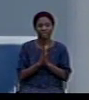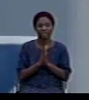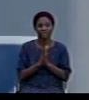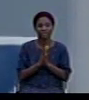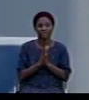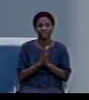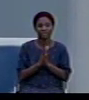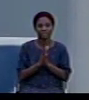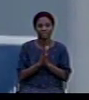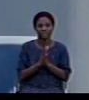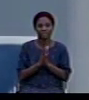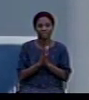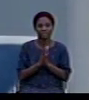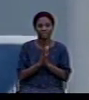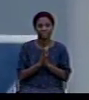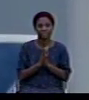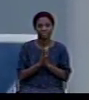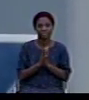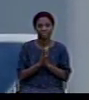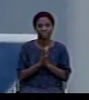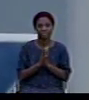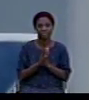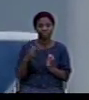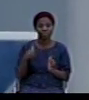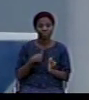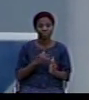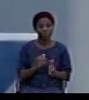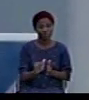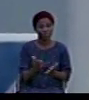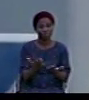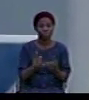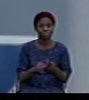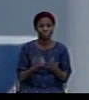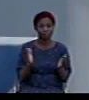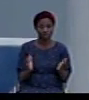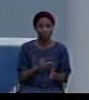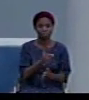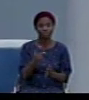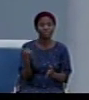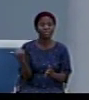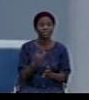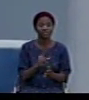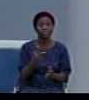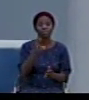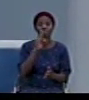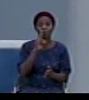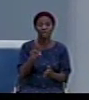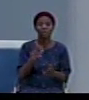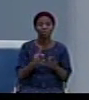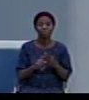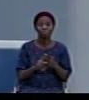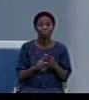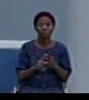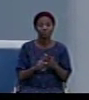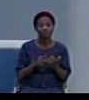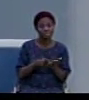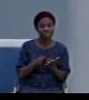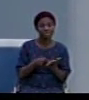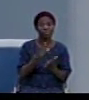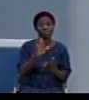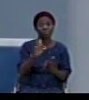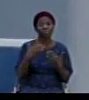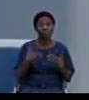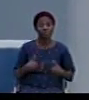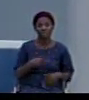We still want to encourage you, wherever you are, to check your body because God has